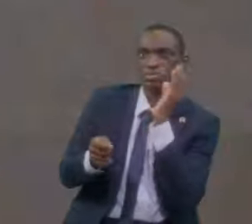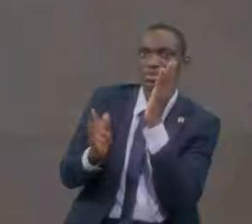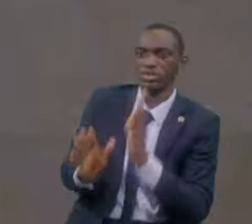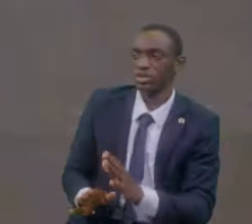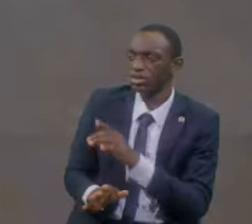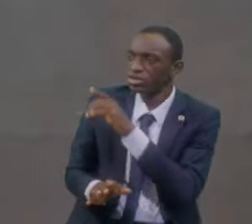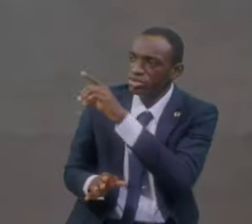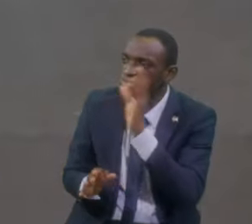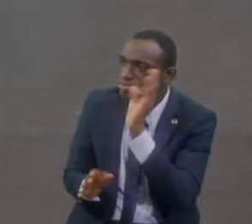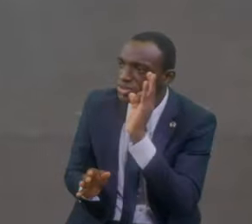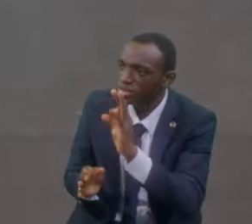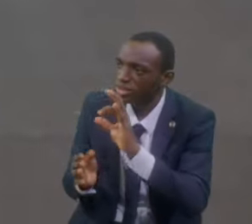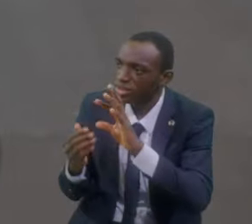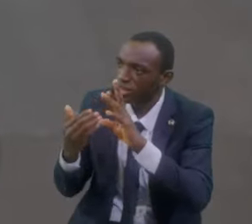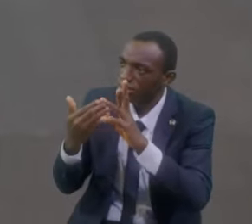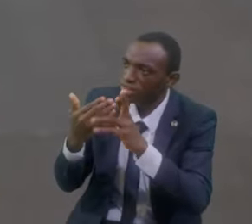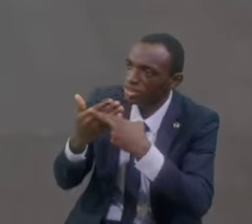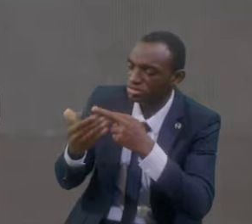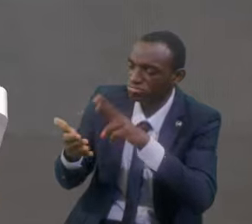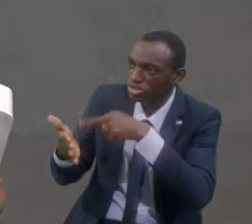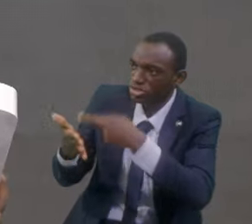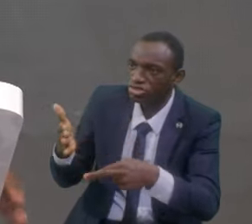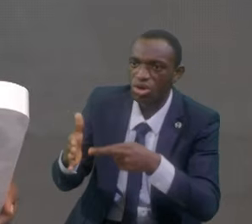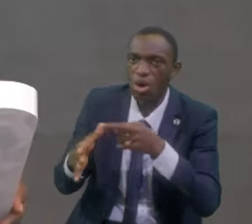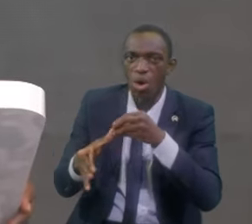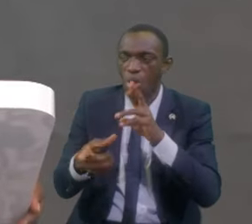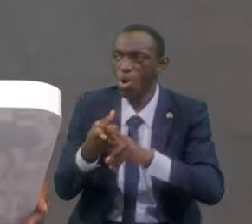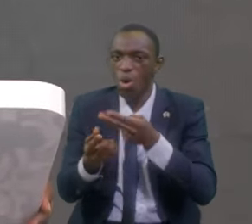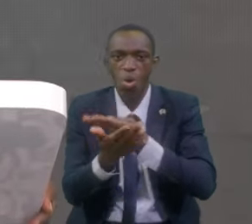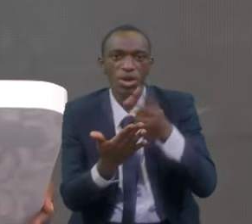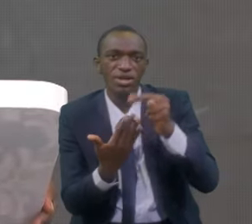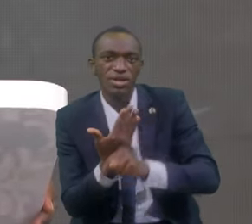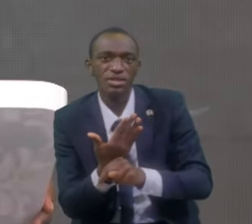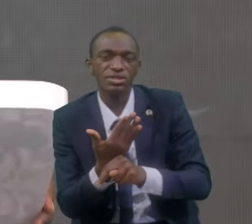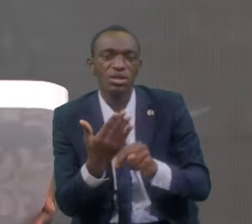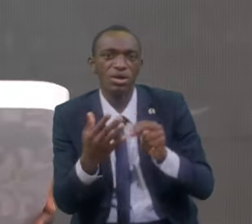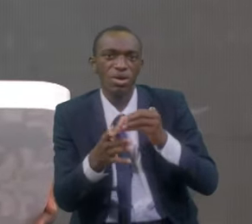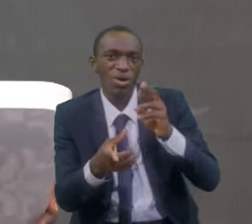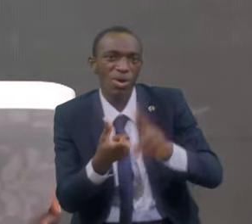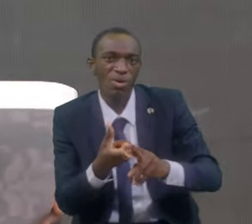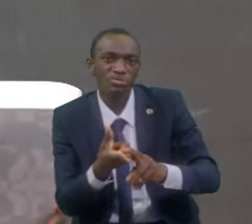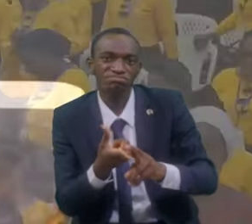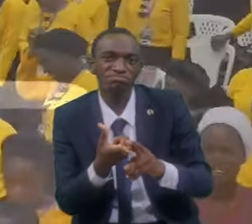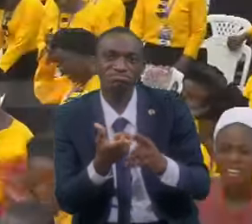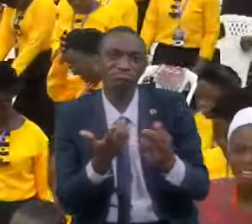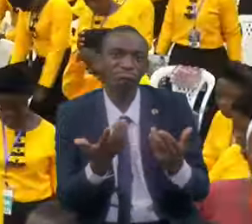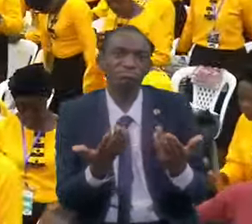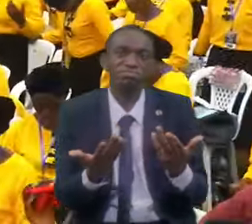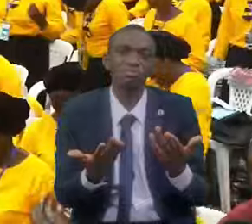preach holiness or not, whether you preach